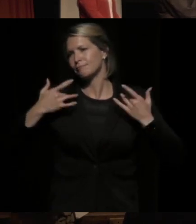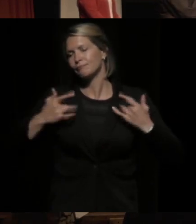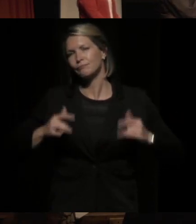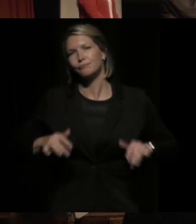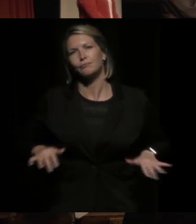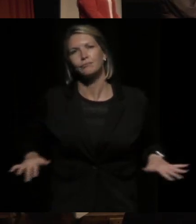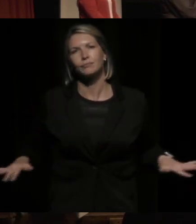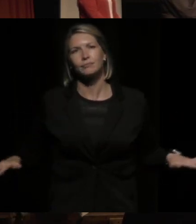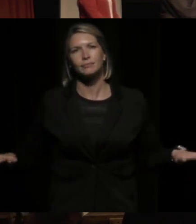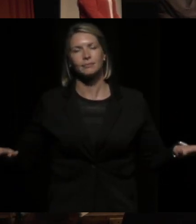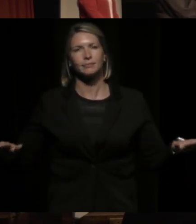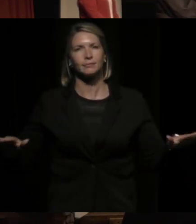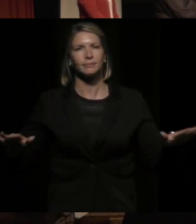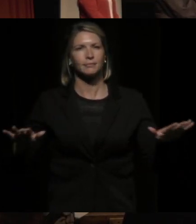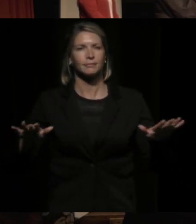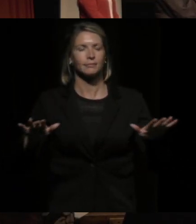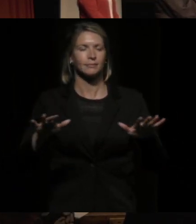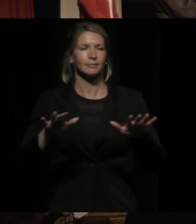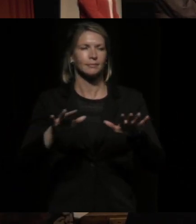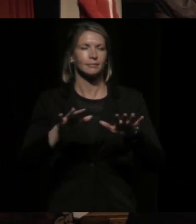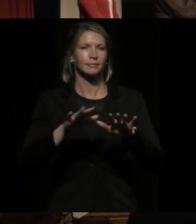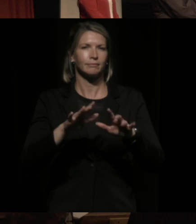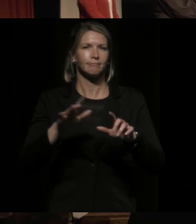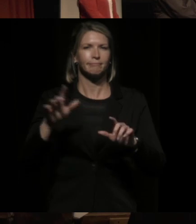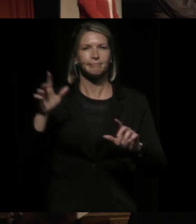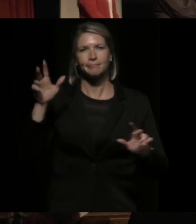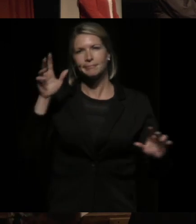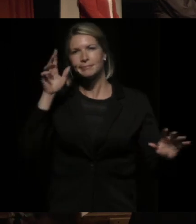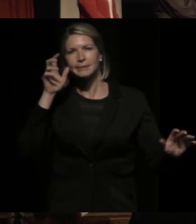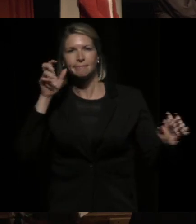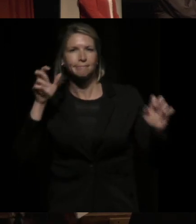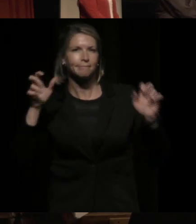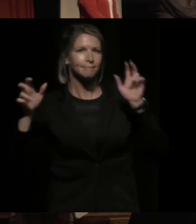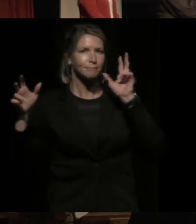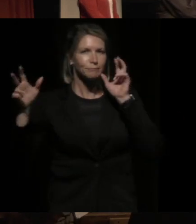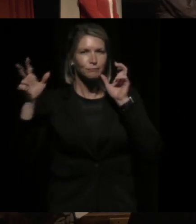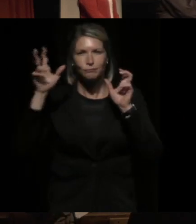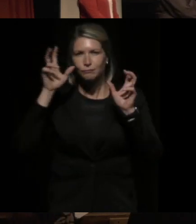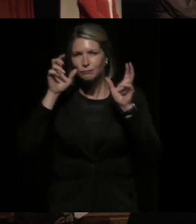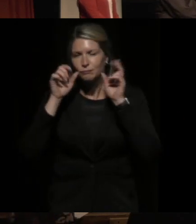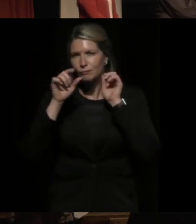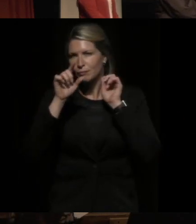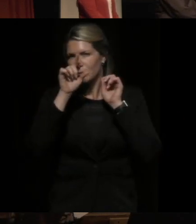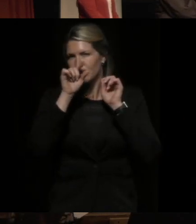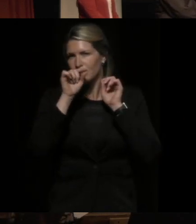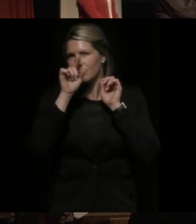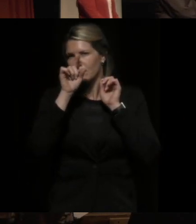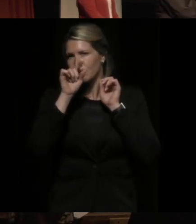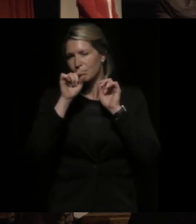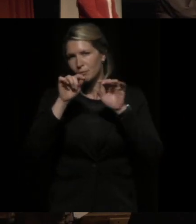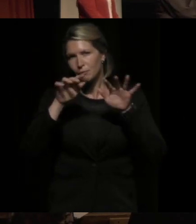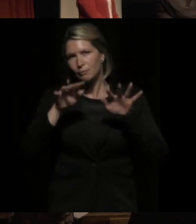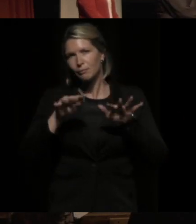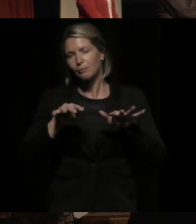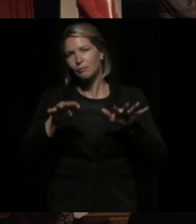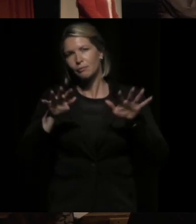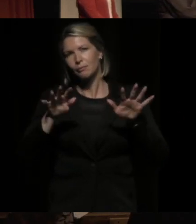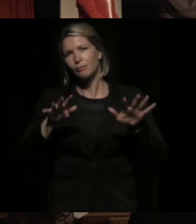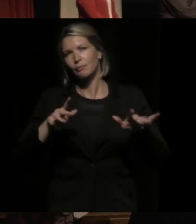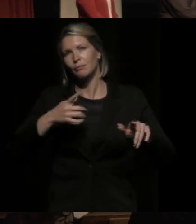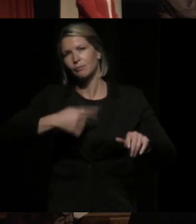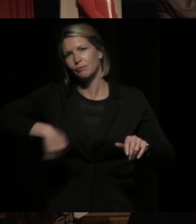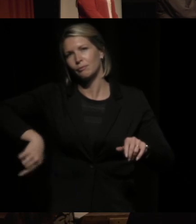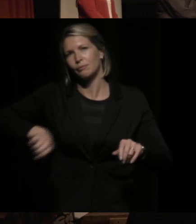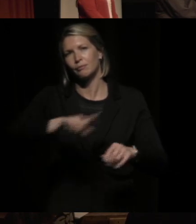spreads her hand, when silvern voices tune thy